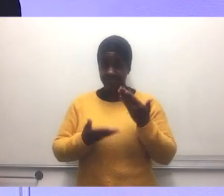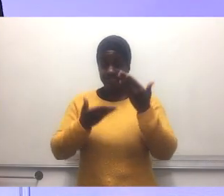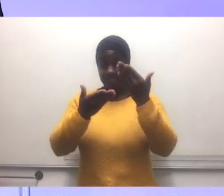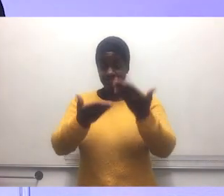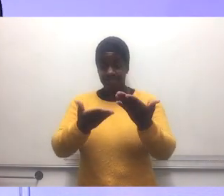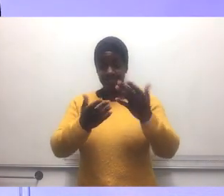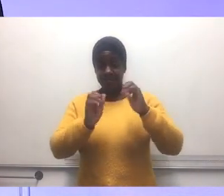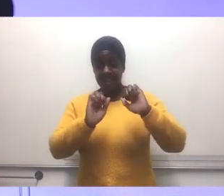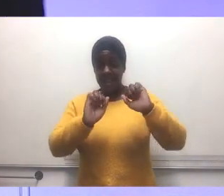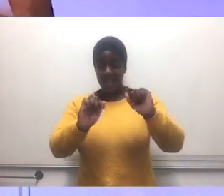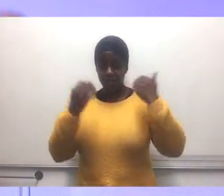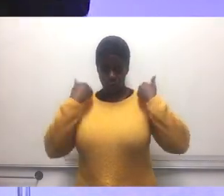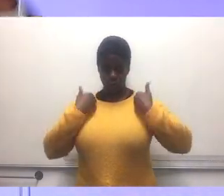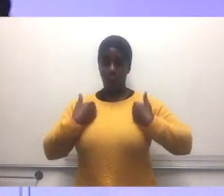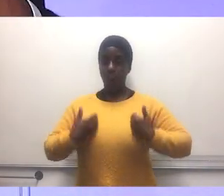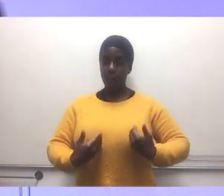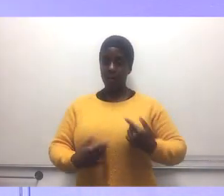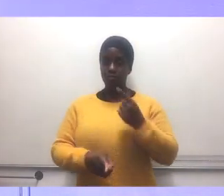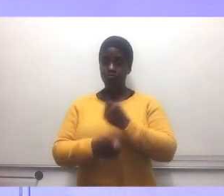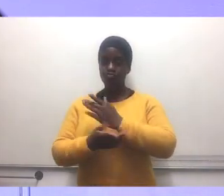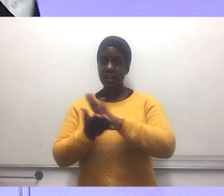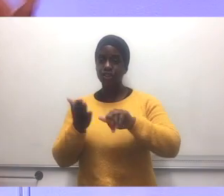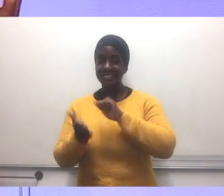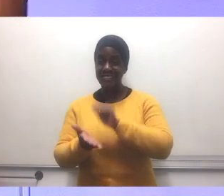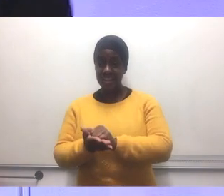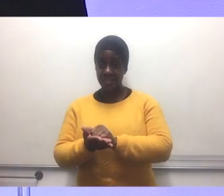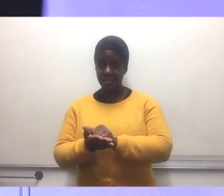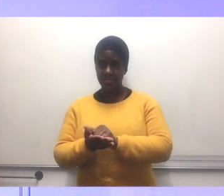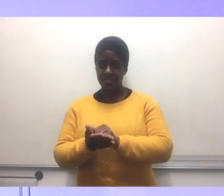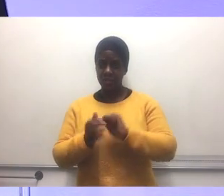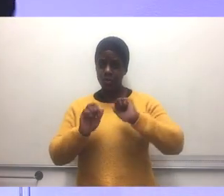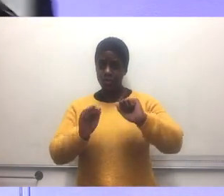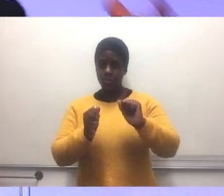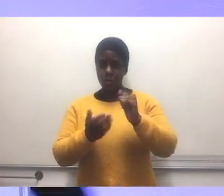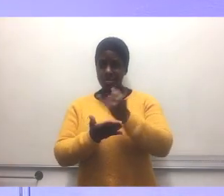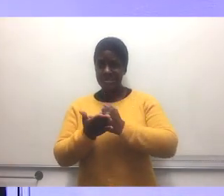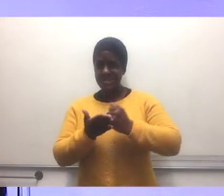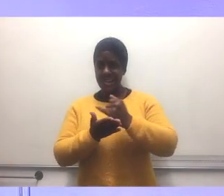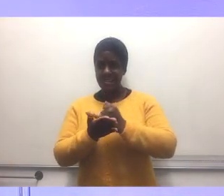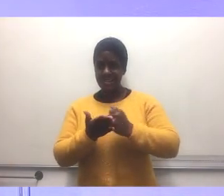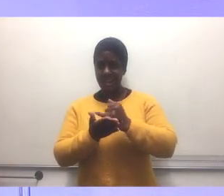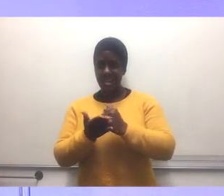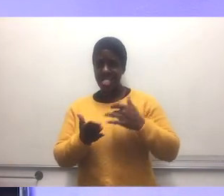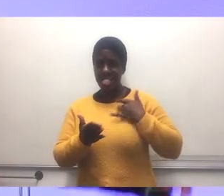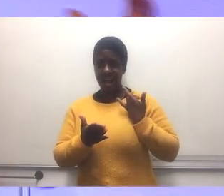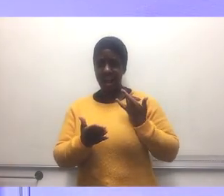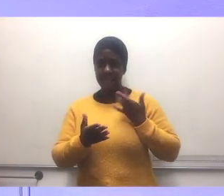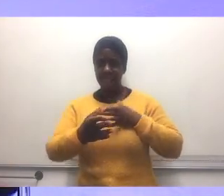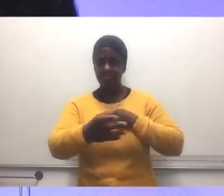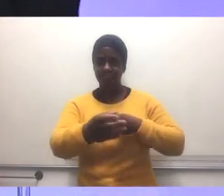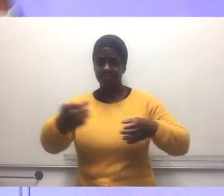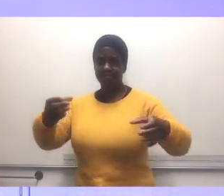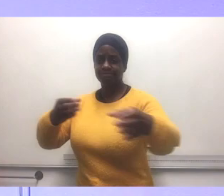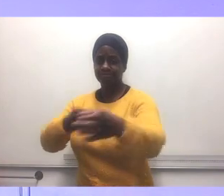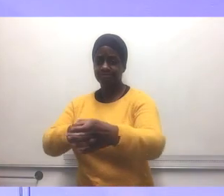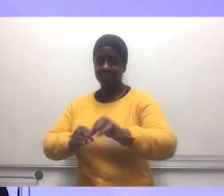his robe of righteousness. He can take your sin-stained life and give you his life